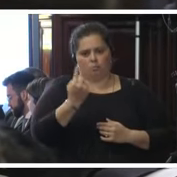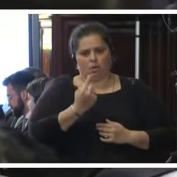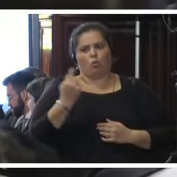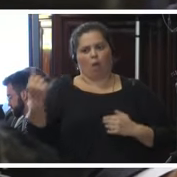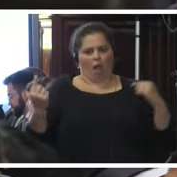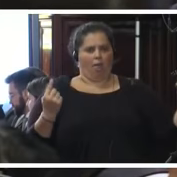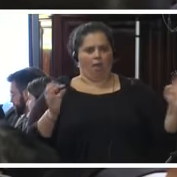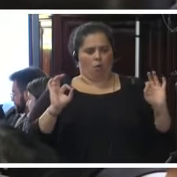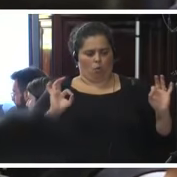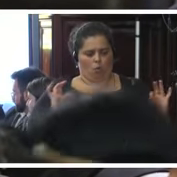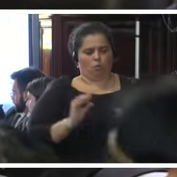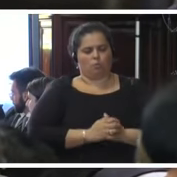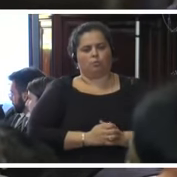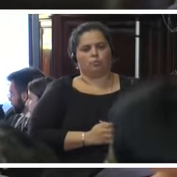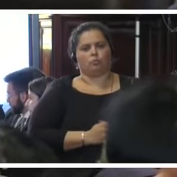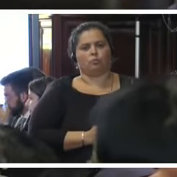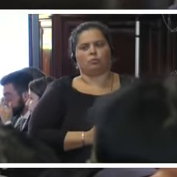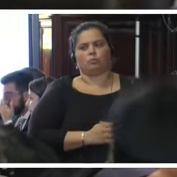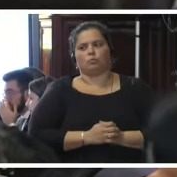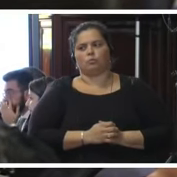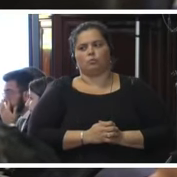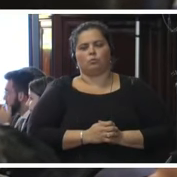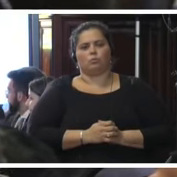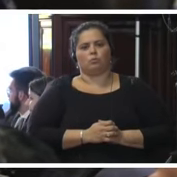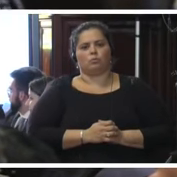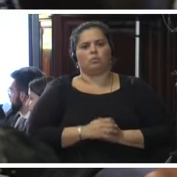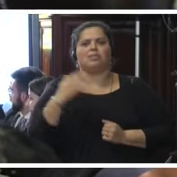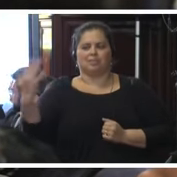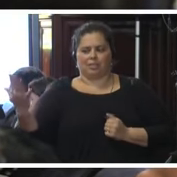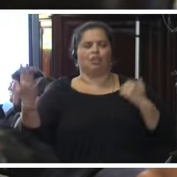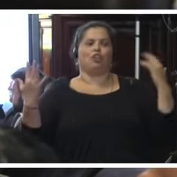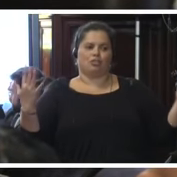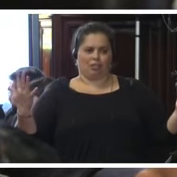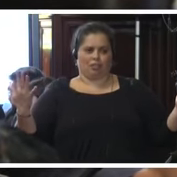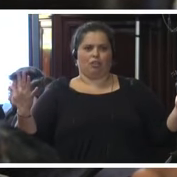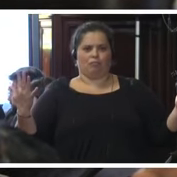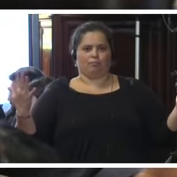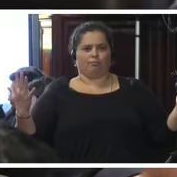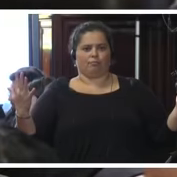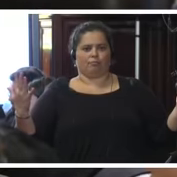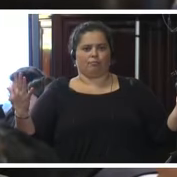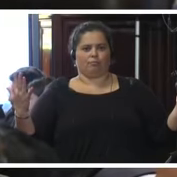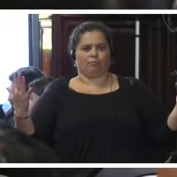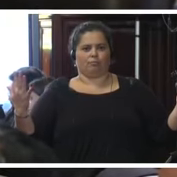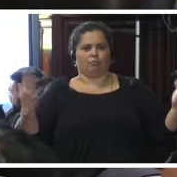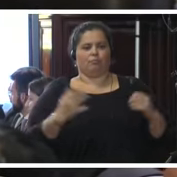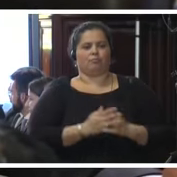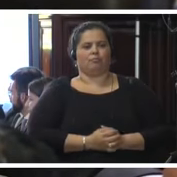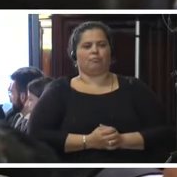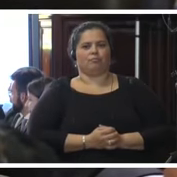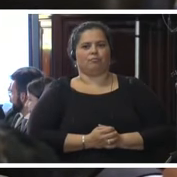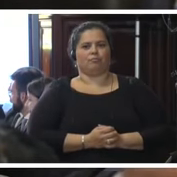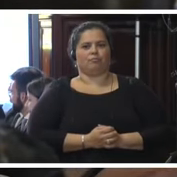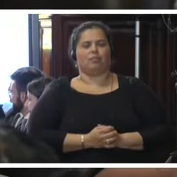Five minutes. Hello, 5 minutes. Please, remember you can send us